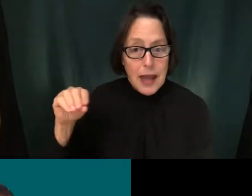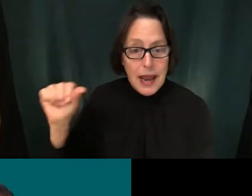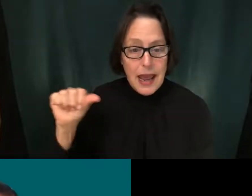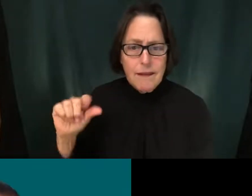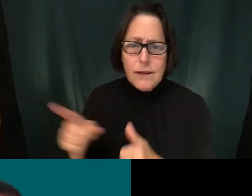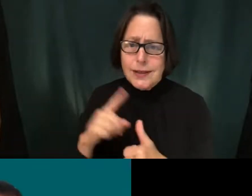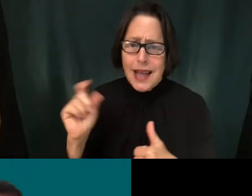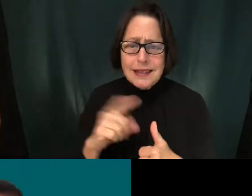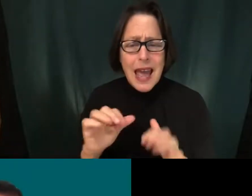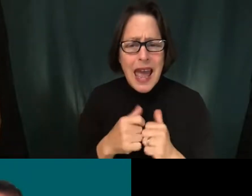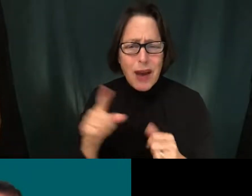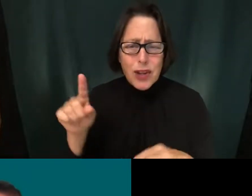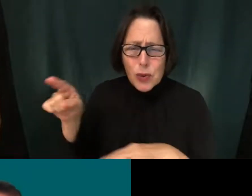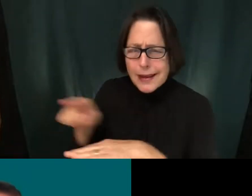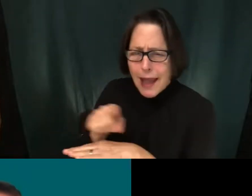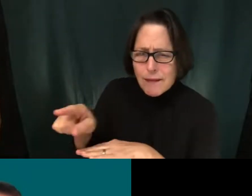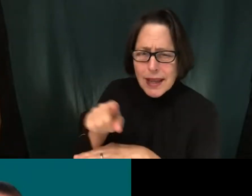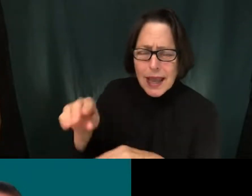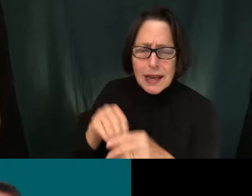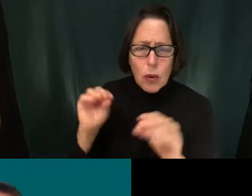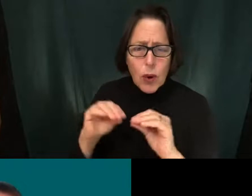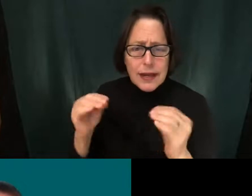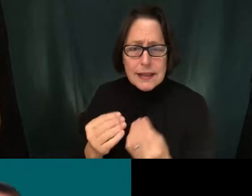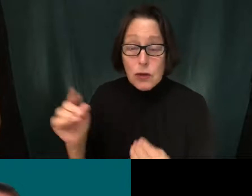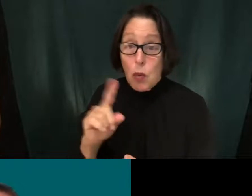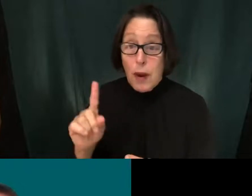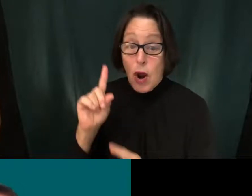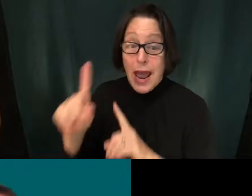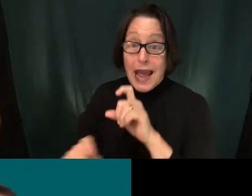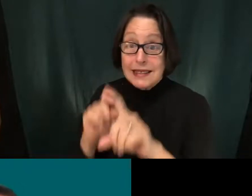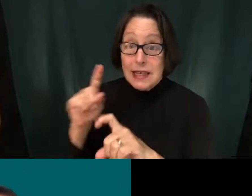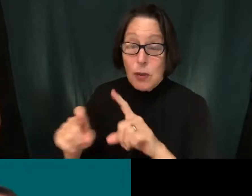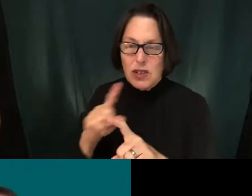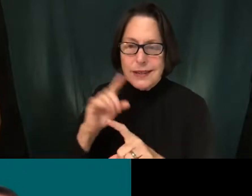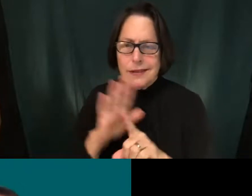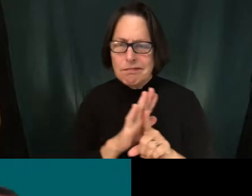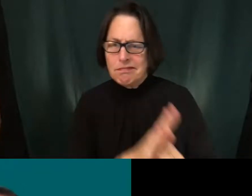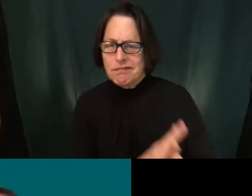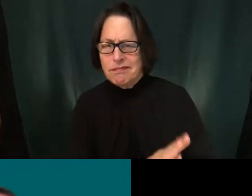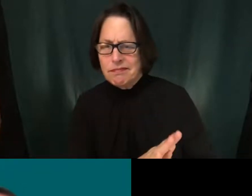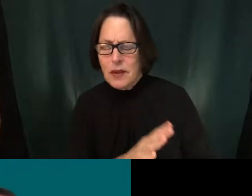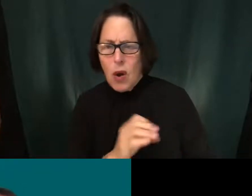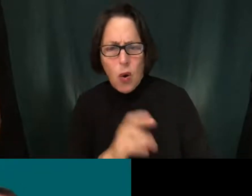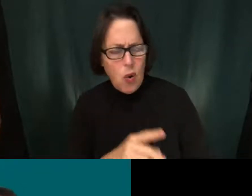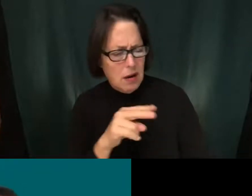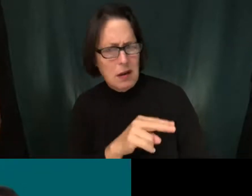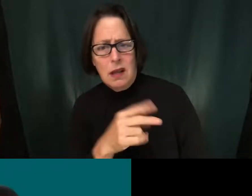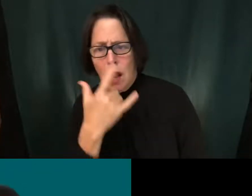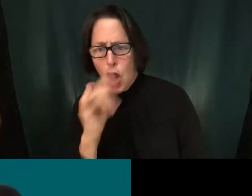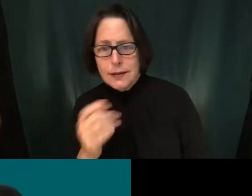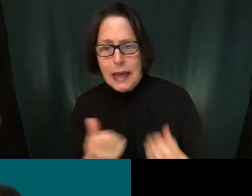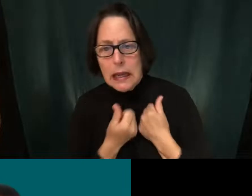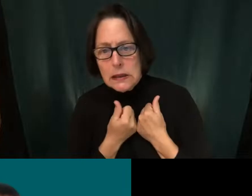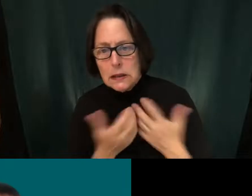navigate in an organization where asking questions is discouraged or considered to be an exhaustive